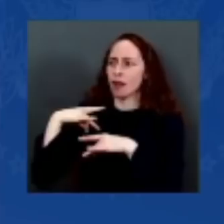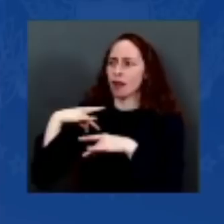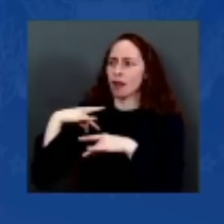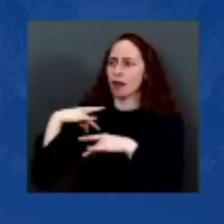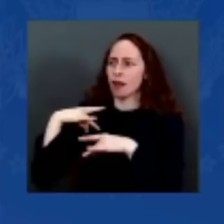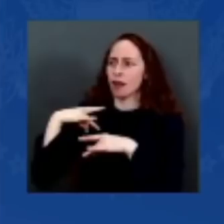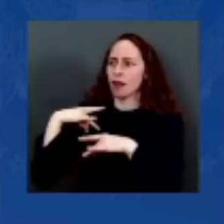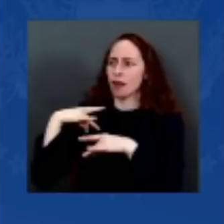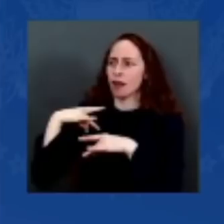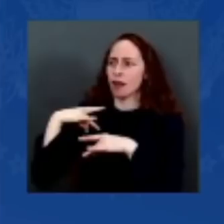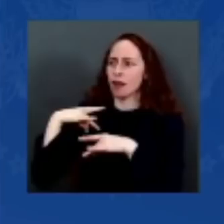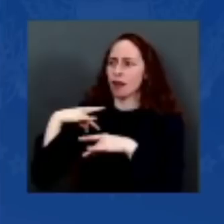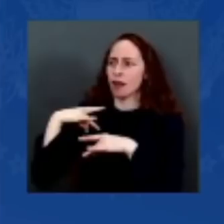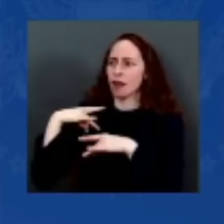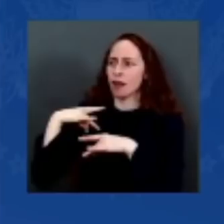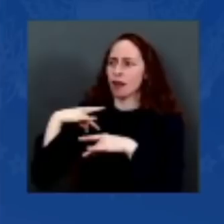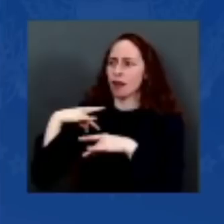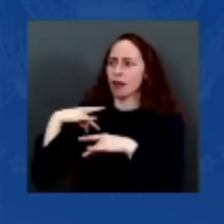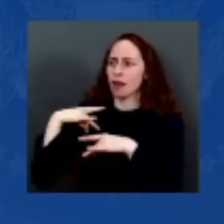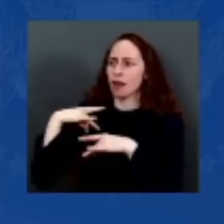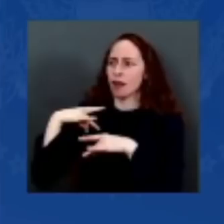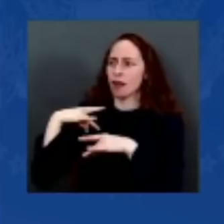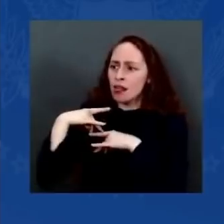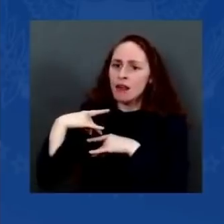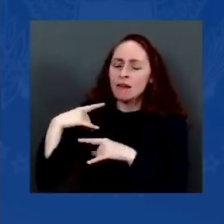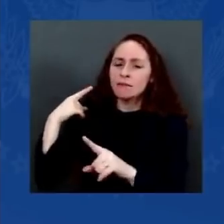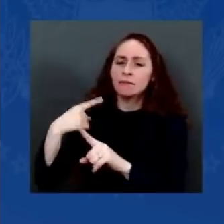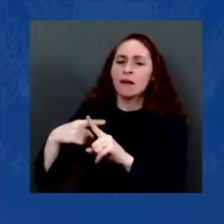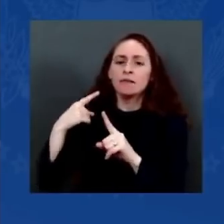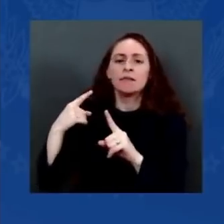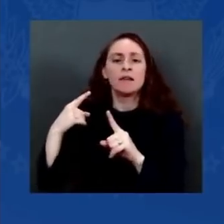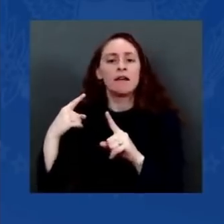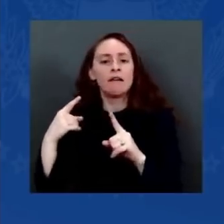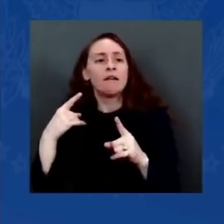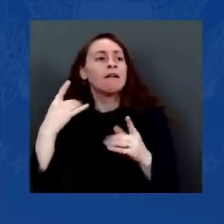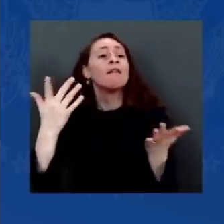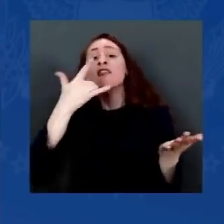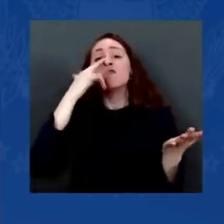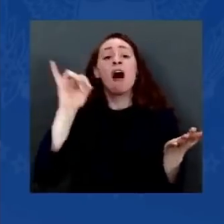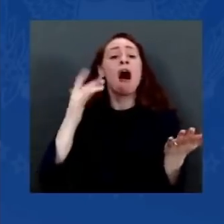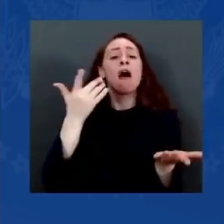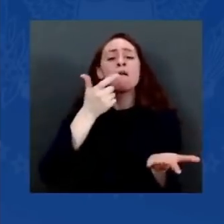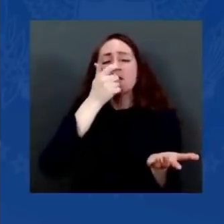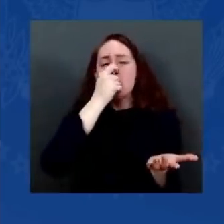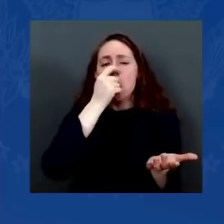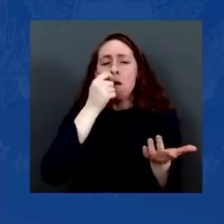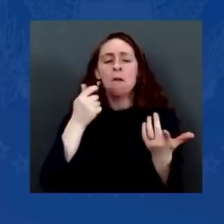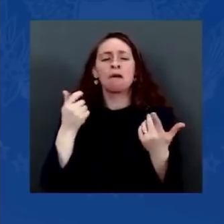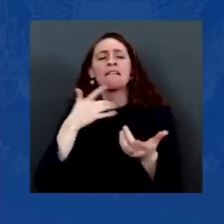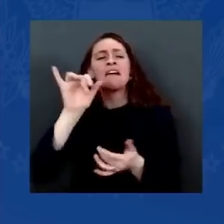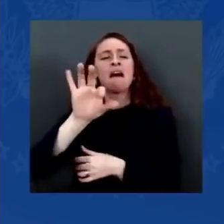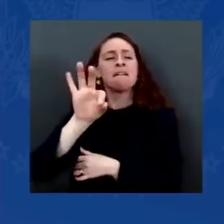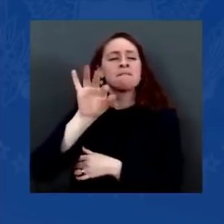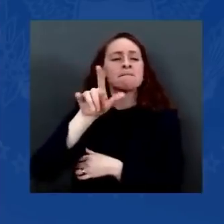really going to deliver the results that he's talking about. Continuing. Over 200 million Americans should have the peace of